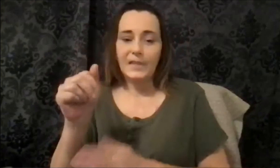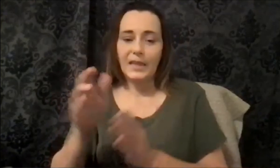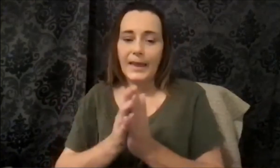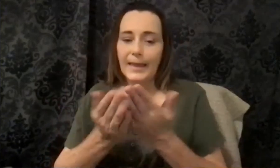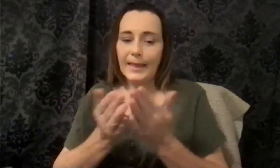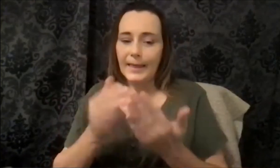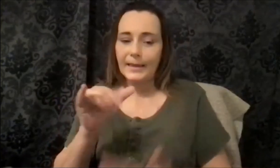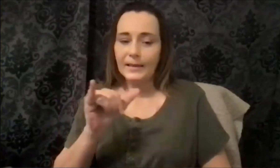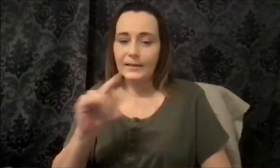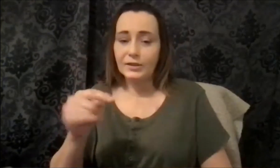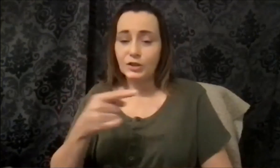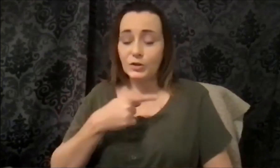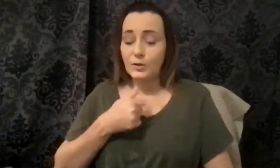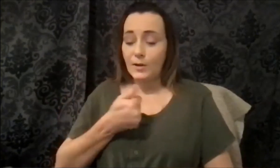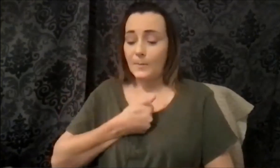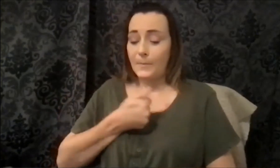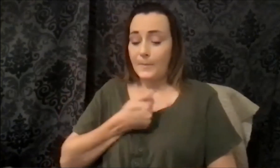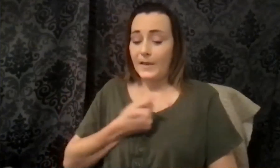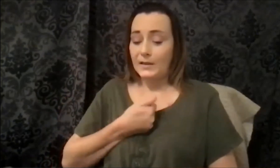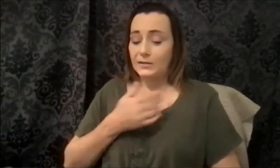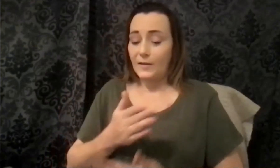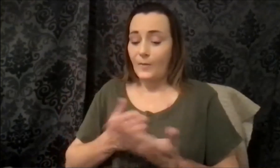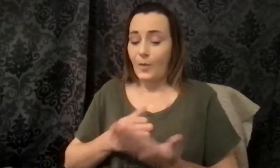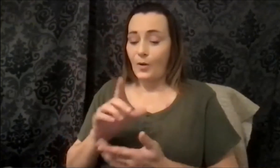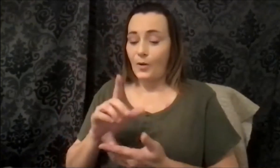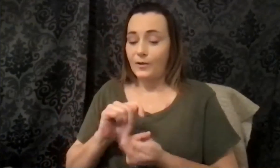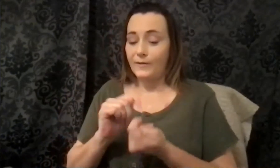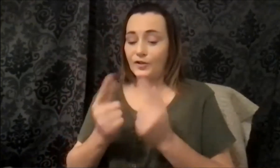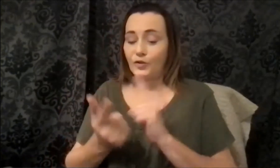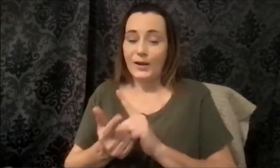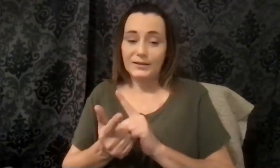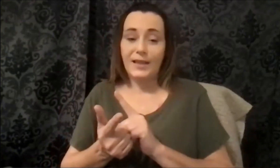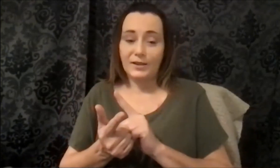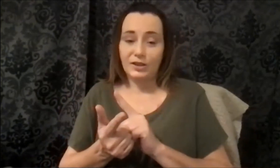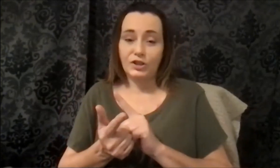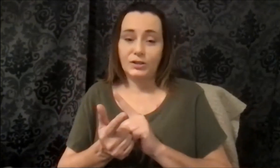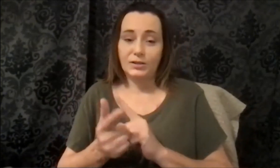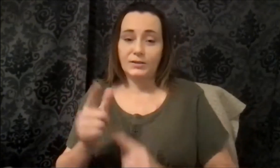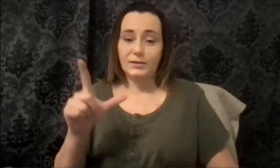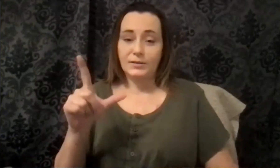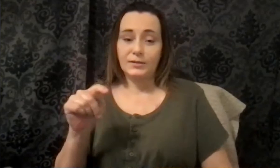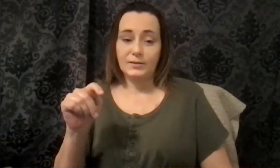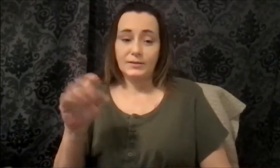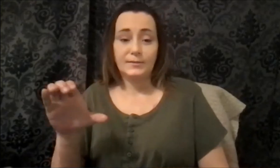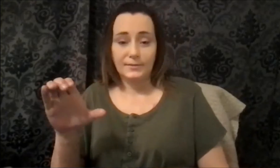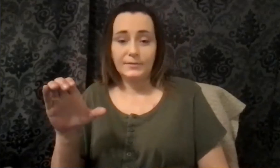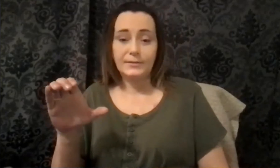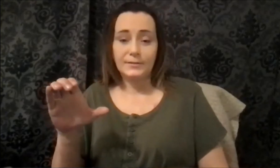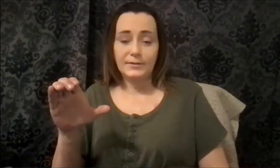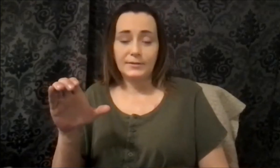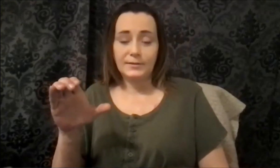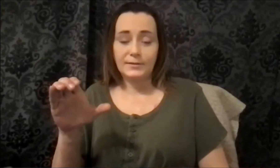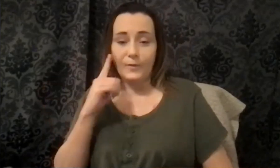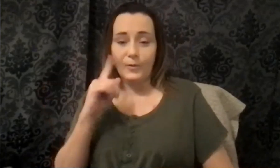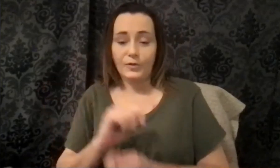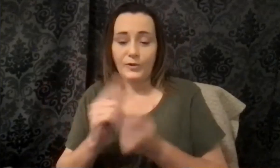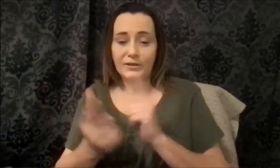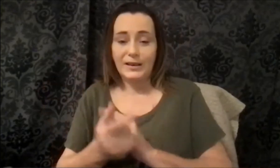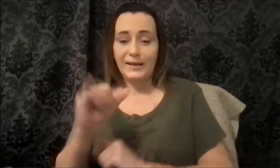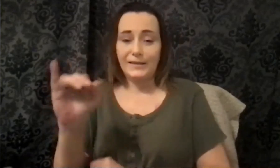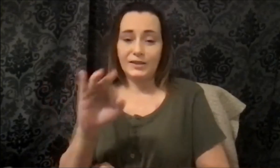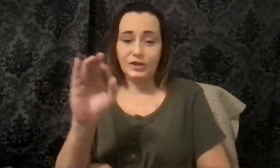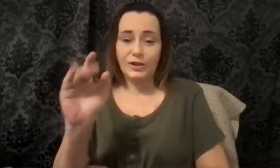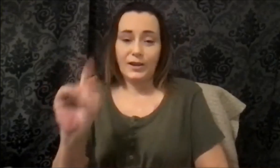a translation committee in Israel translating the Just for Today, and